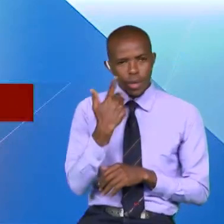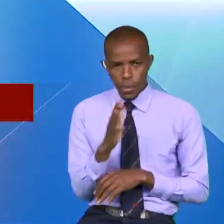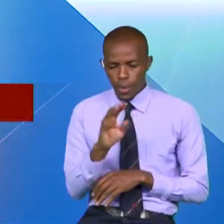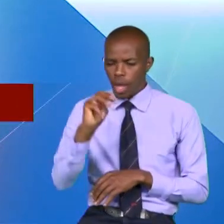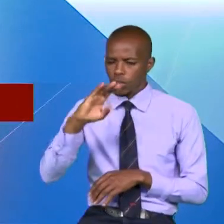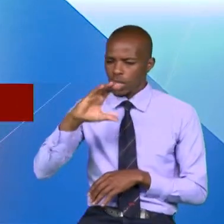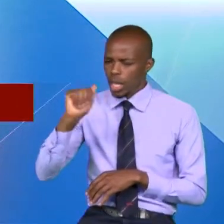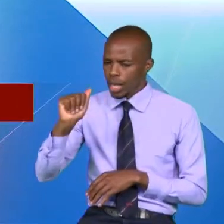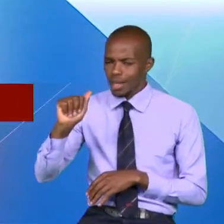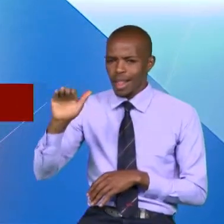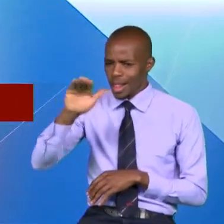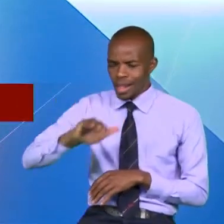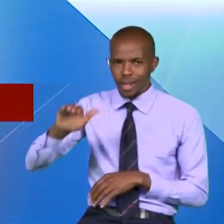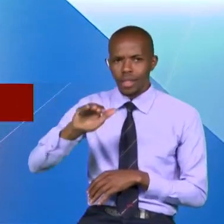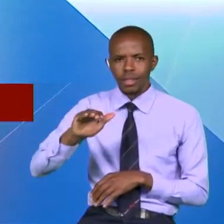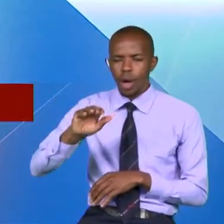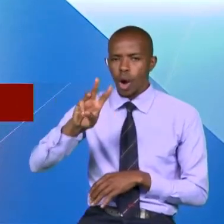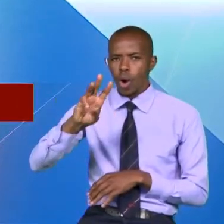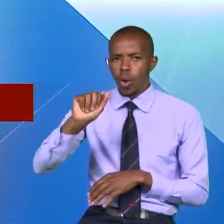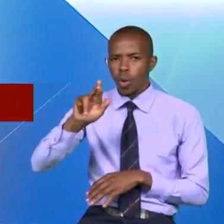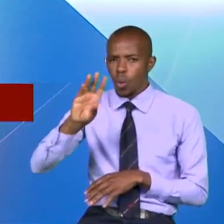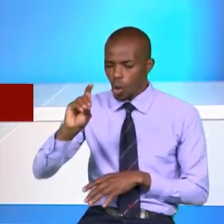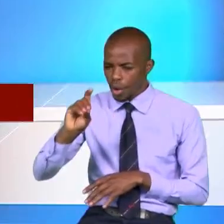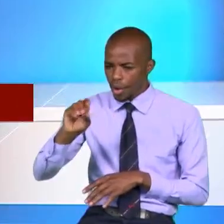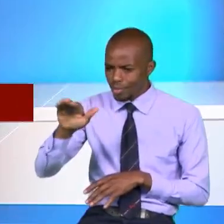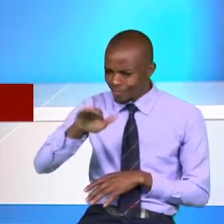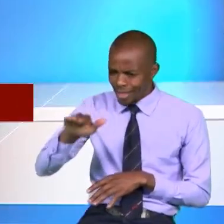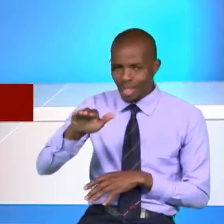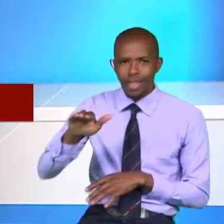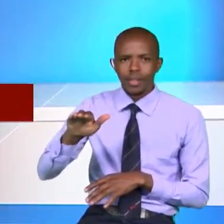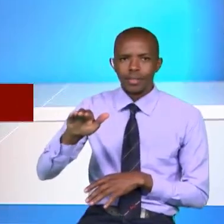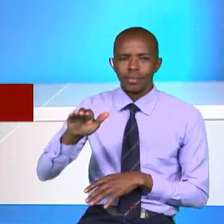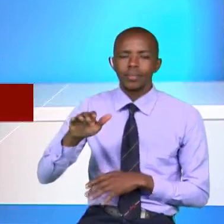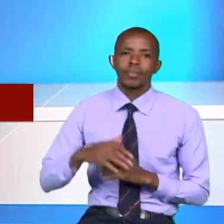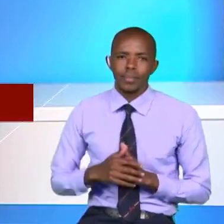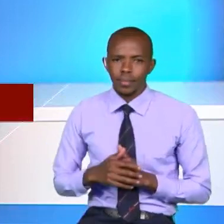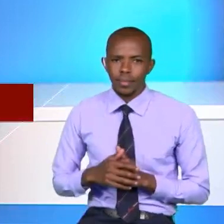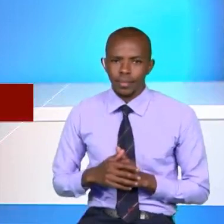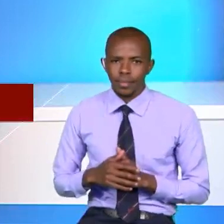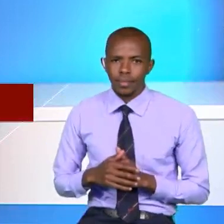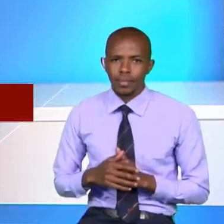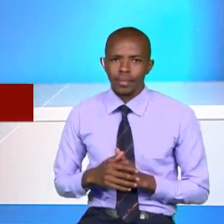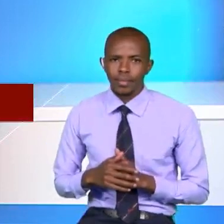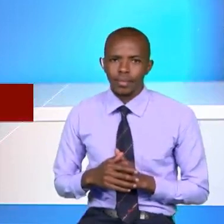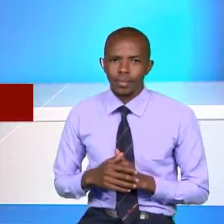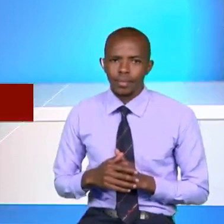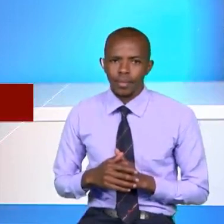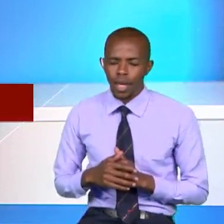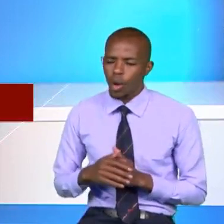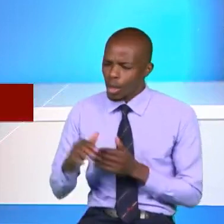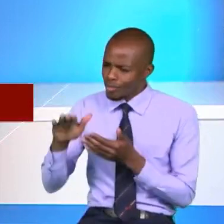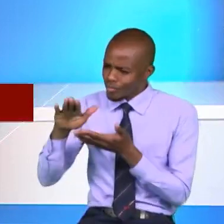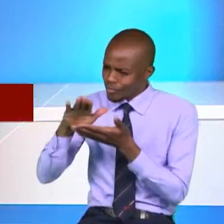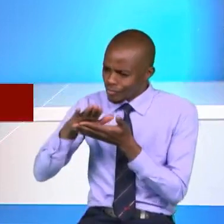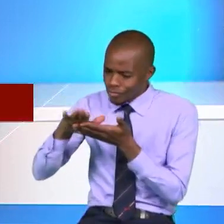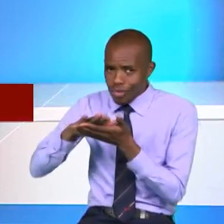MCA level, the ward, which is that small area, you know, that is the bottommost